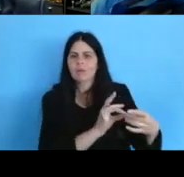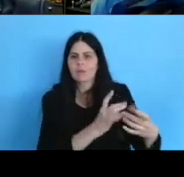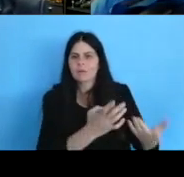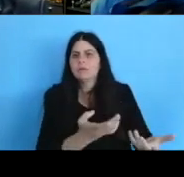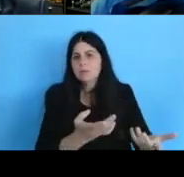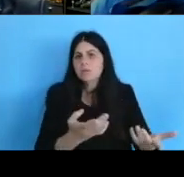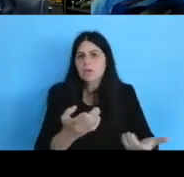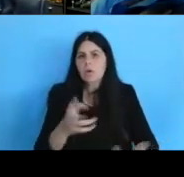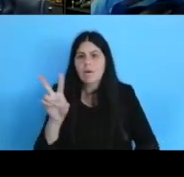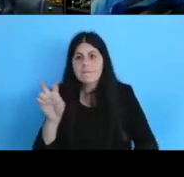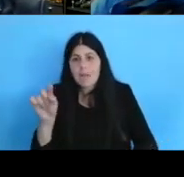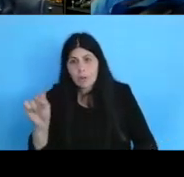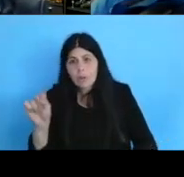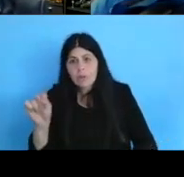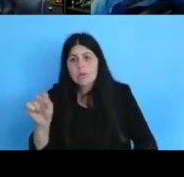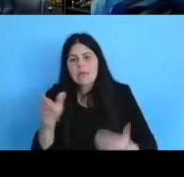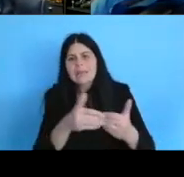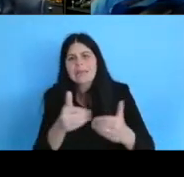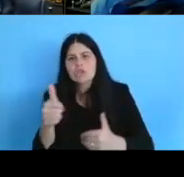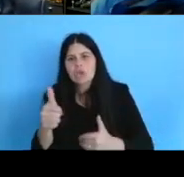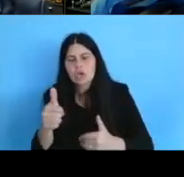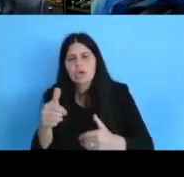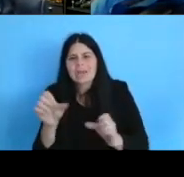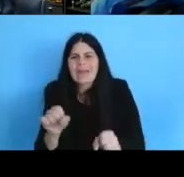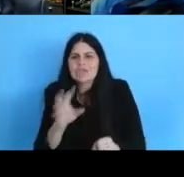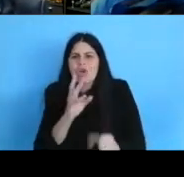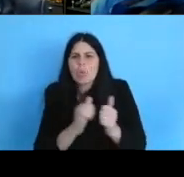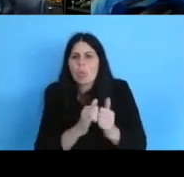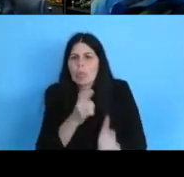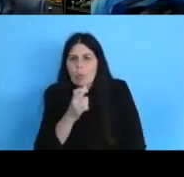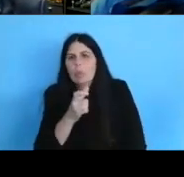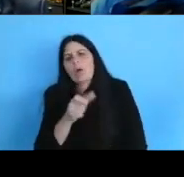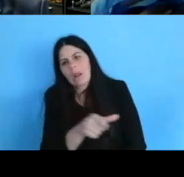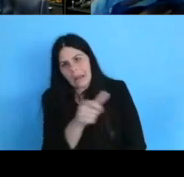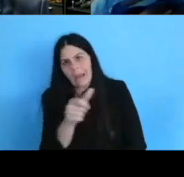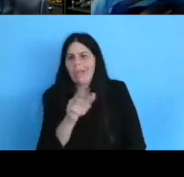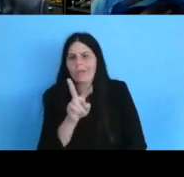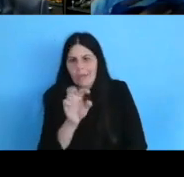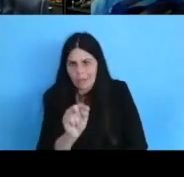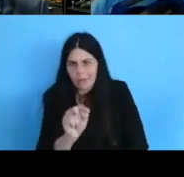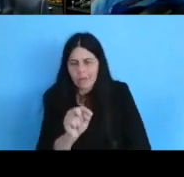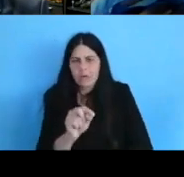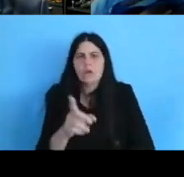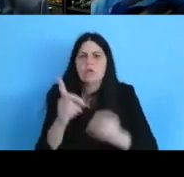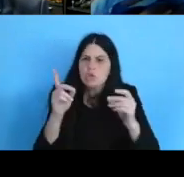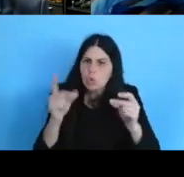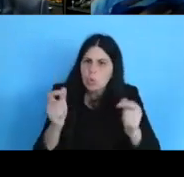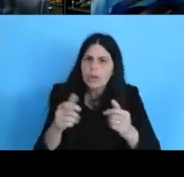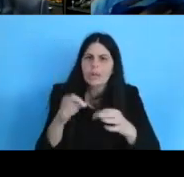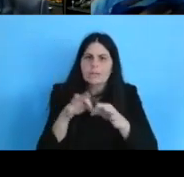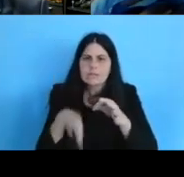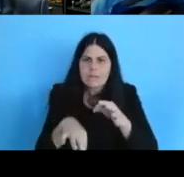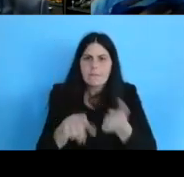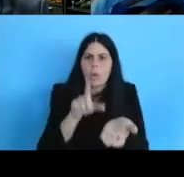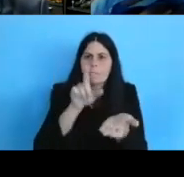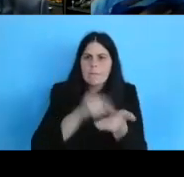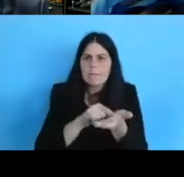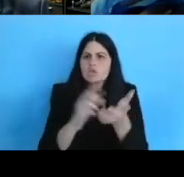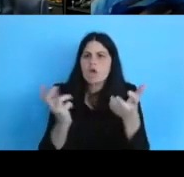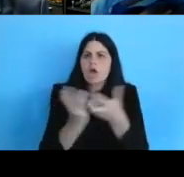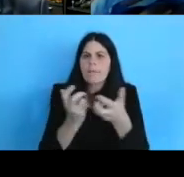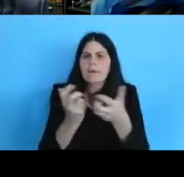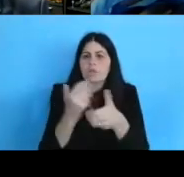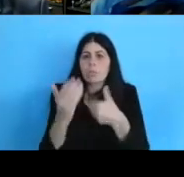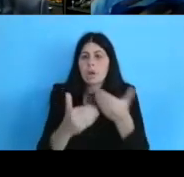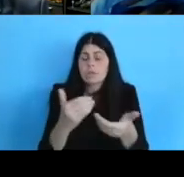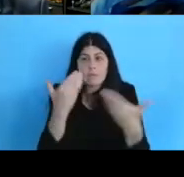talk to a veteran. So that may help you overall. You want to have a quick and simple and published accommodation process. If you don't know, then ask.